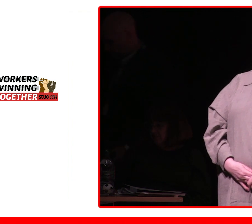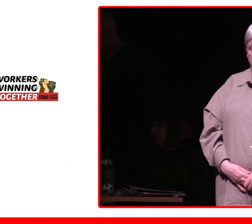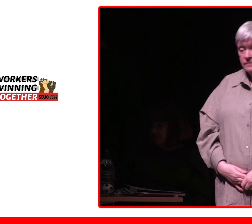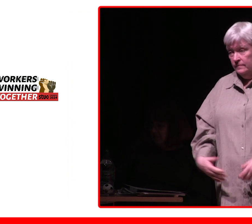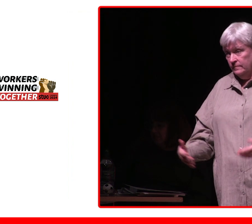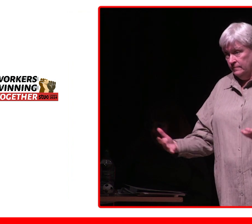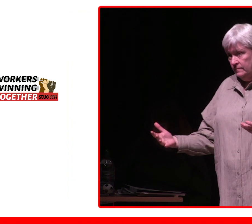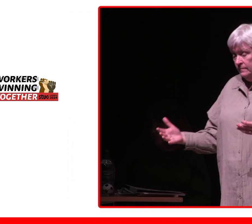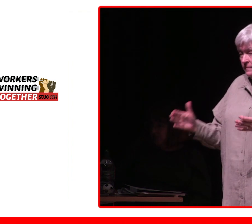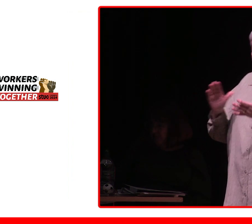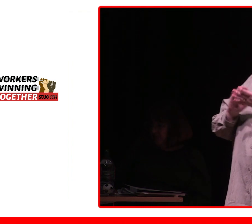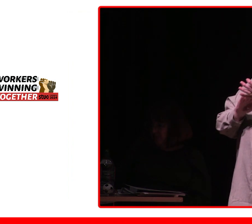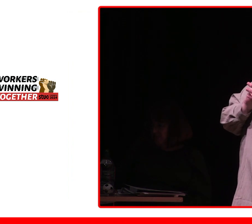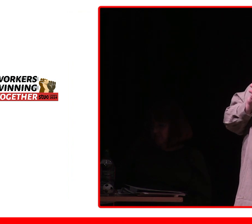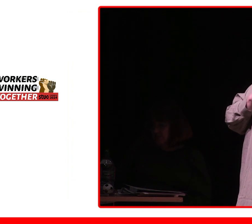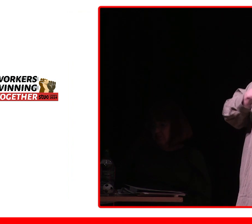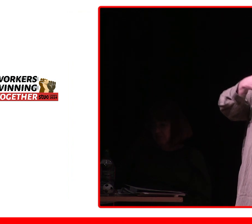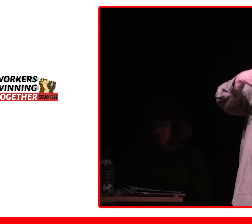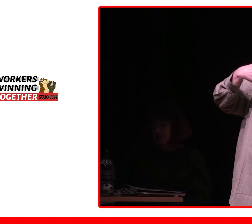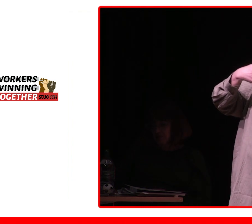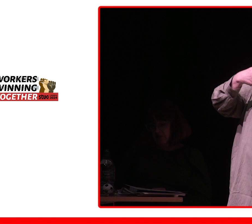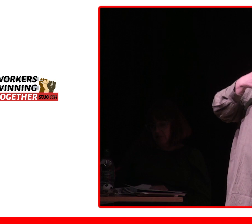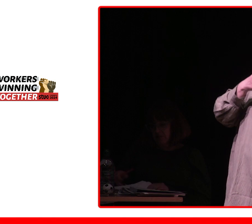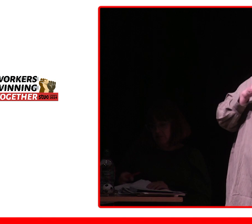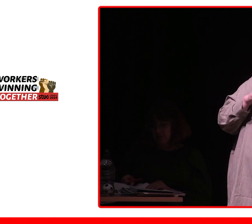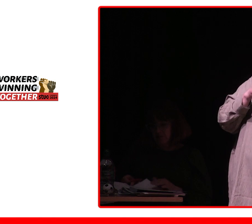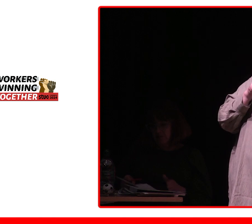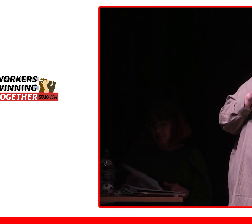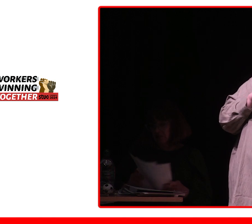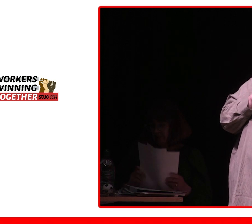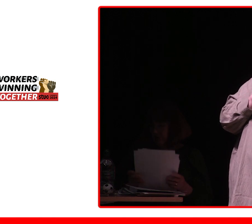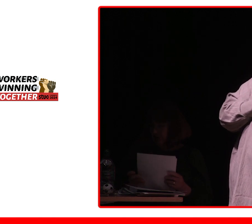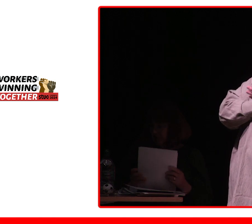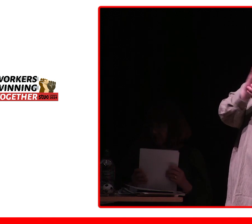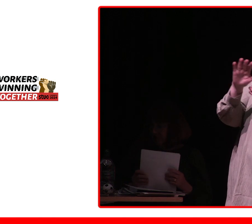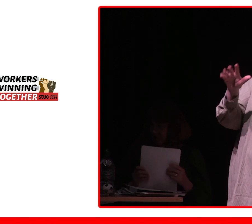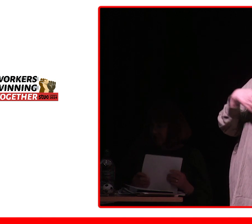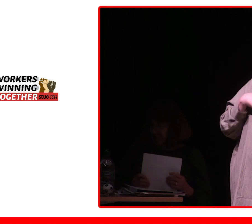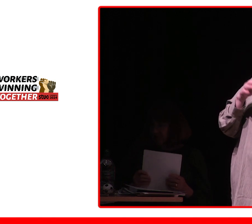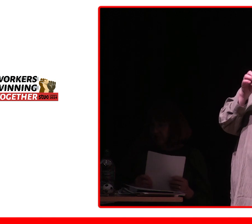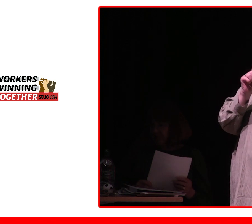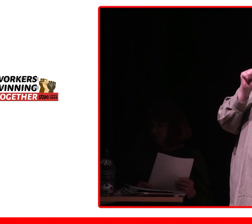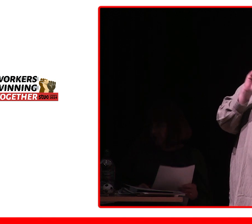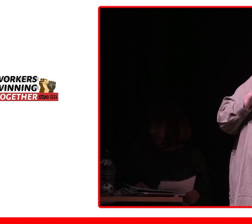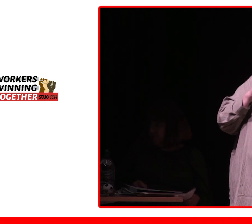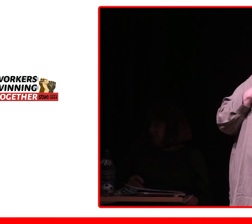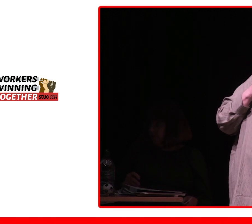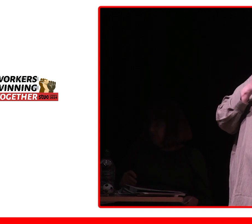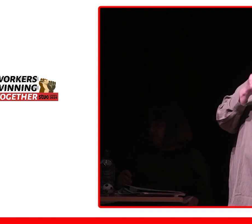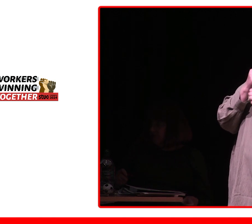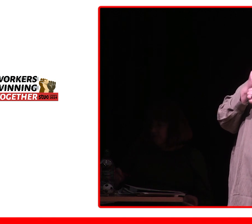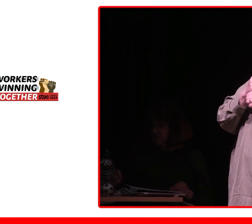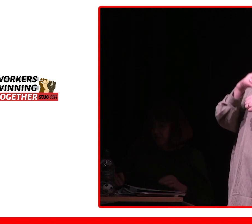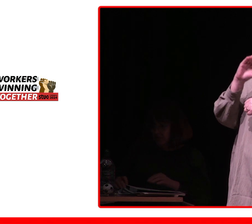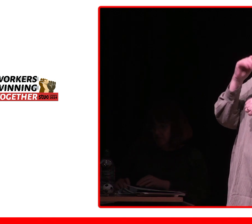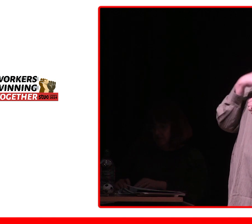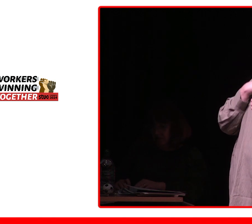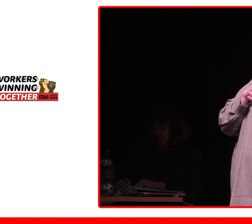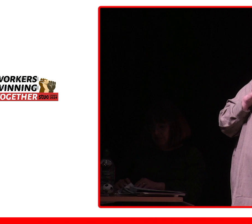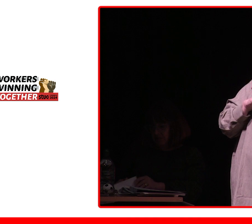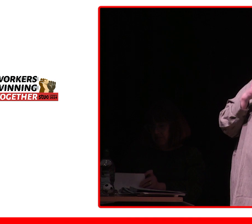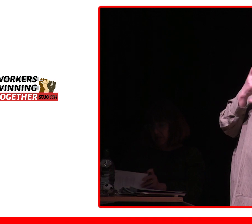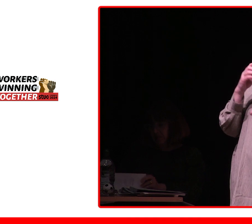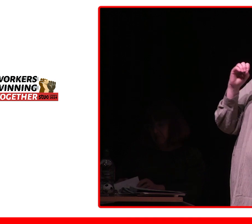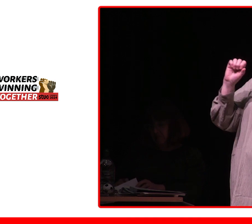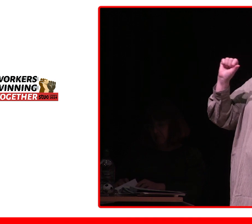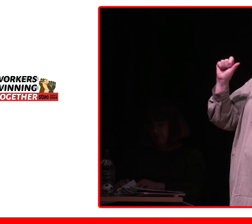President's Conference, Martin Kavanagh on behalf of PCS to support the General Council's statement referencing our motion 106